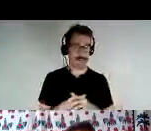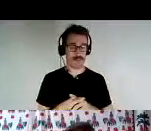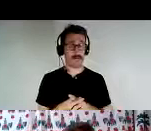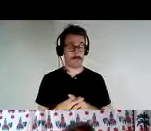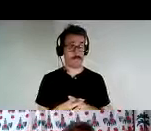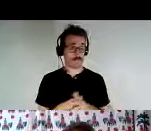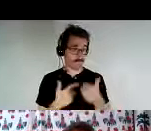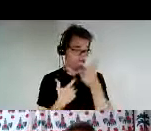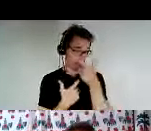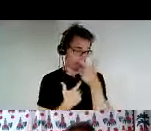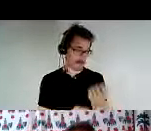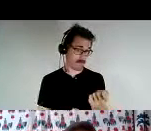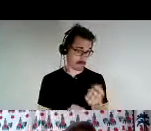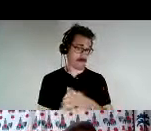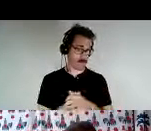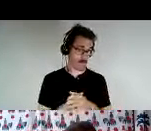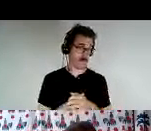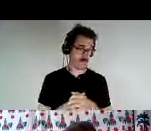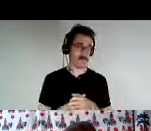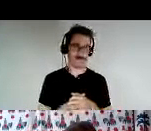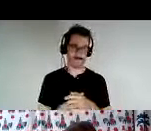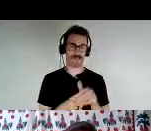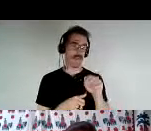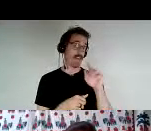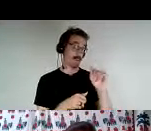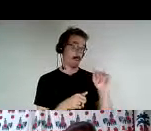interesting, isn't it, Anthony? Over to you. Very, very interesting.